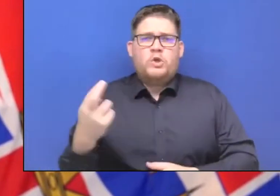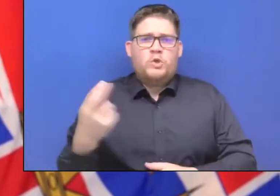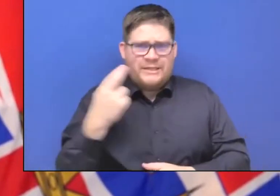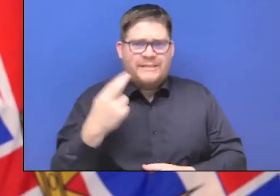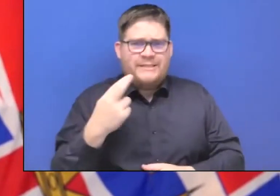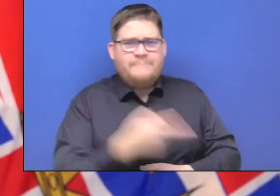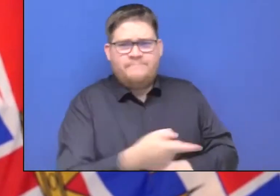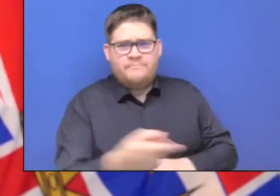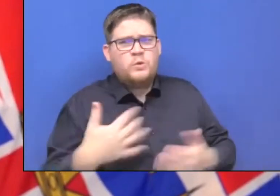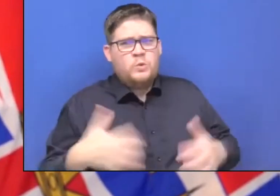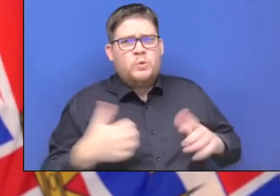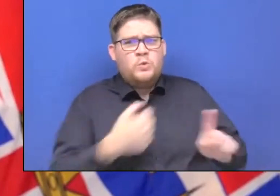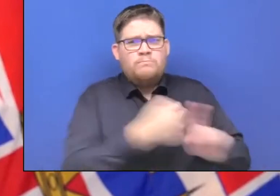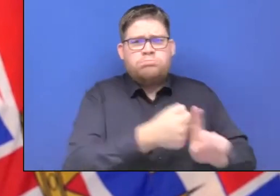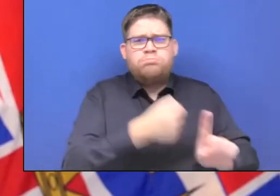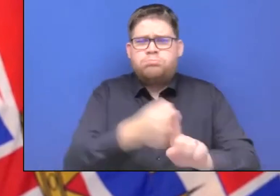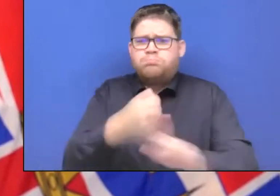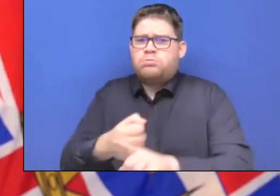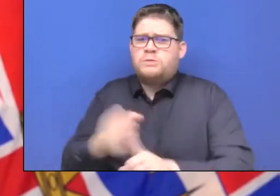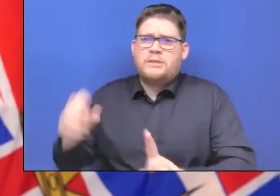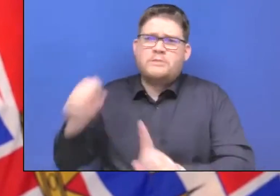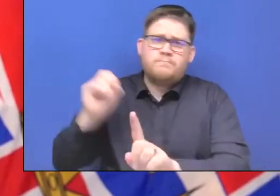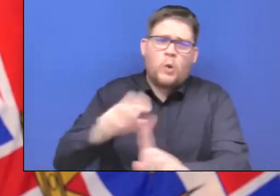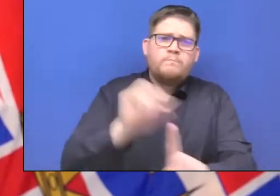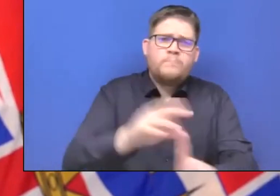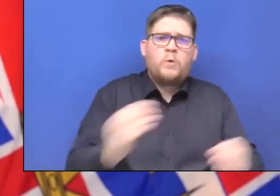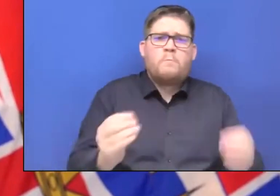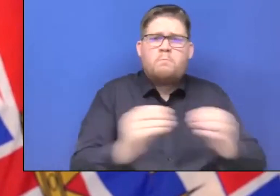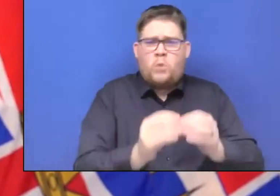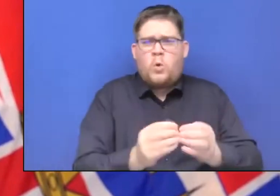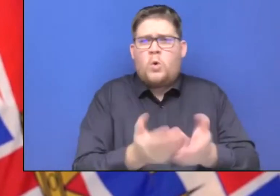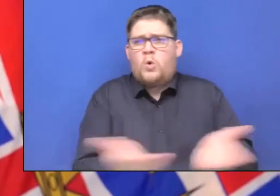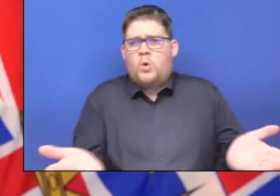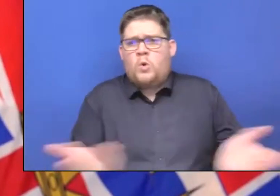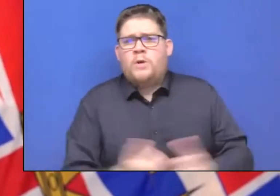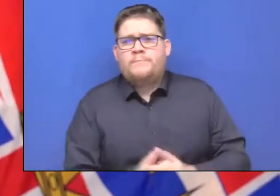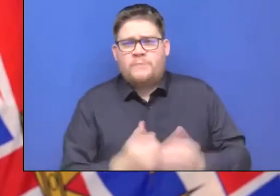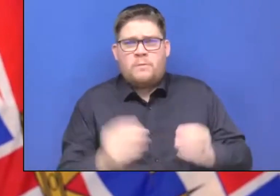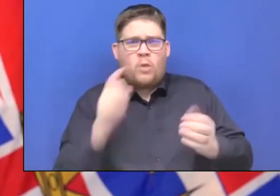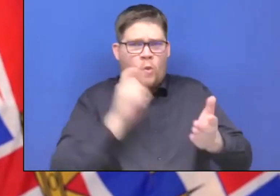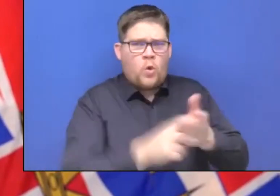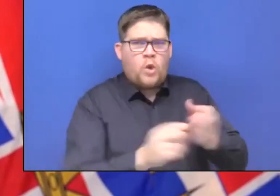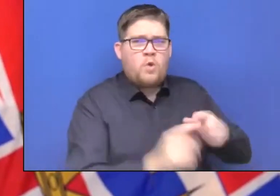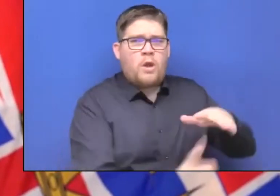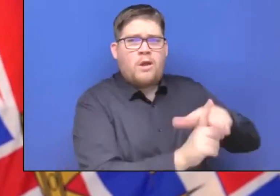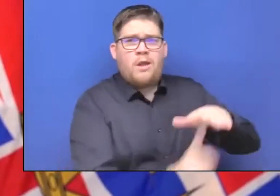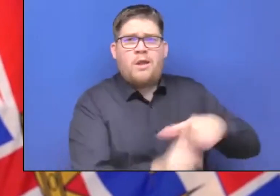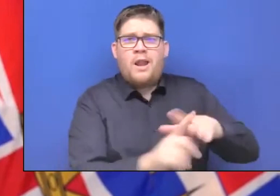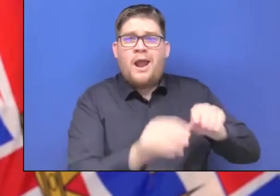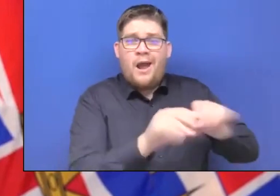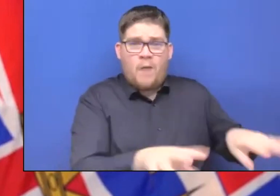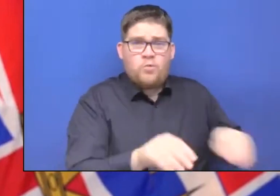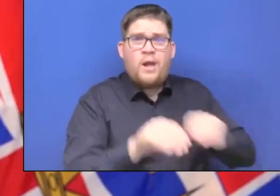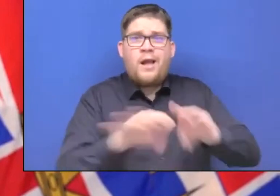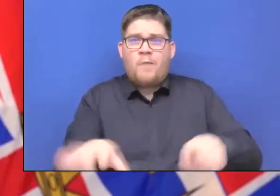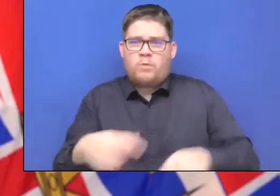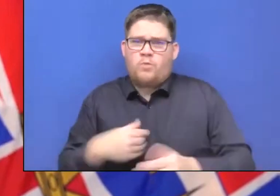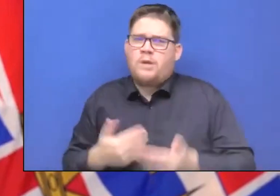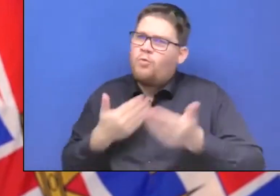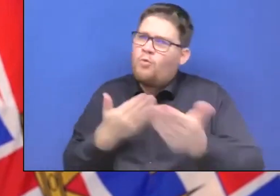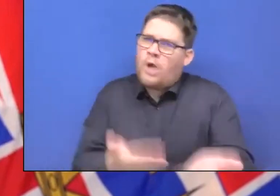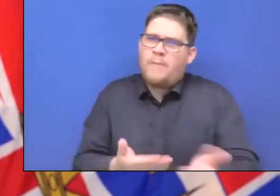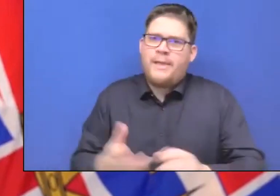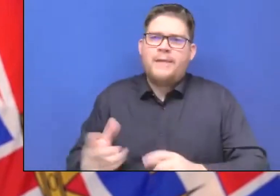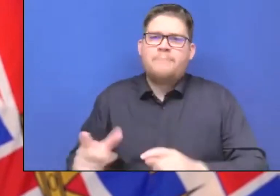exposed to the vaccine, to the virus right now because of outbreaks we're seeing in communities, and for those us healthcare workers who